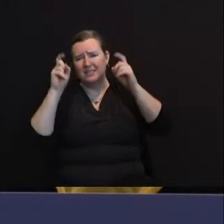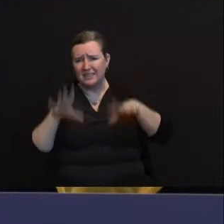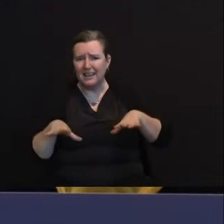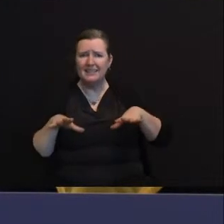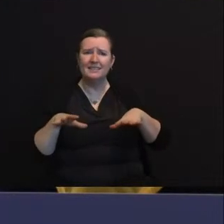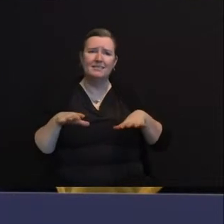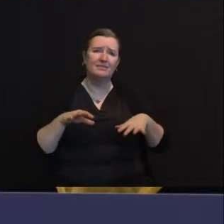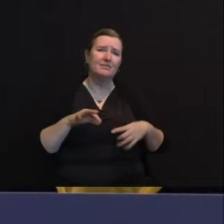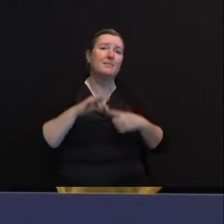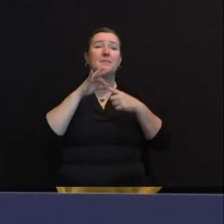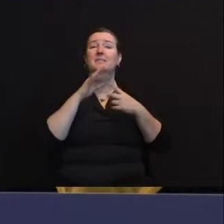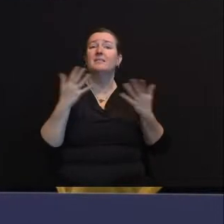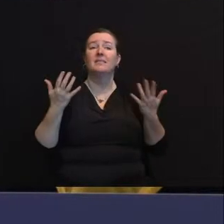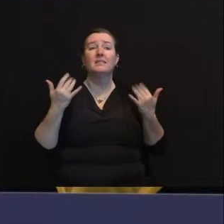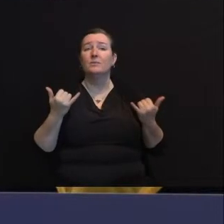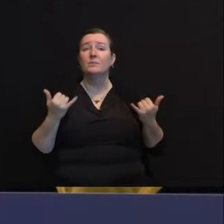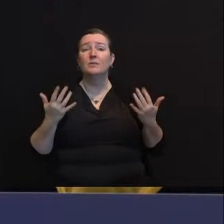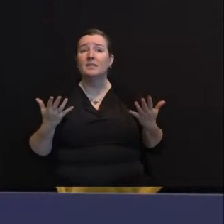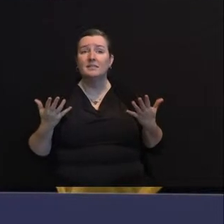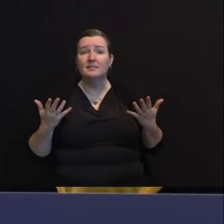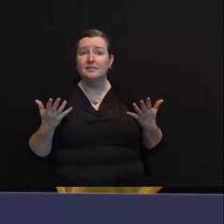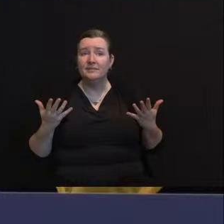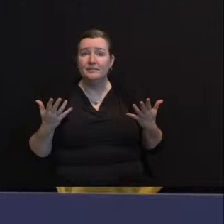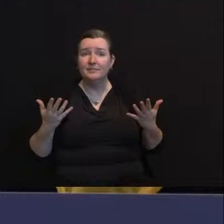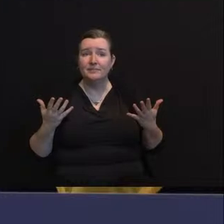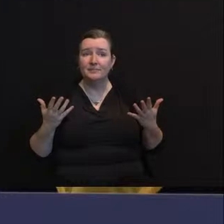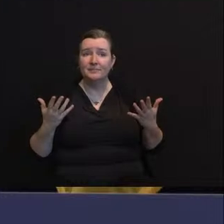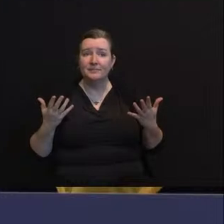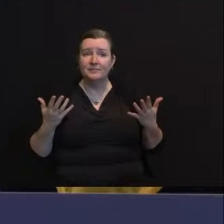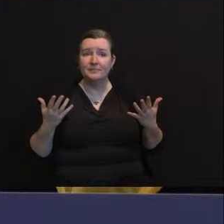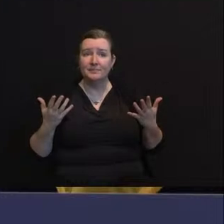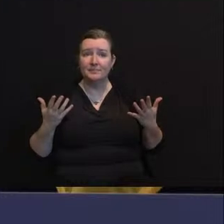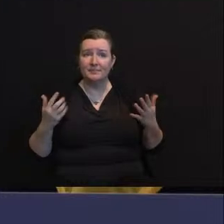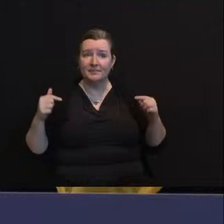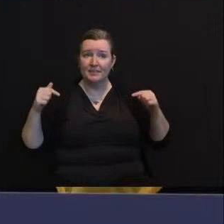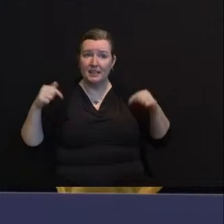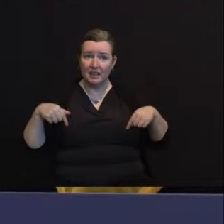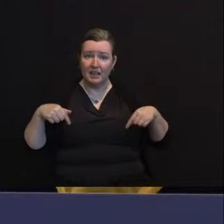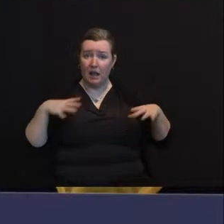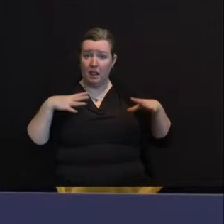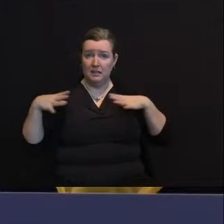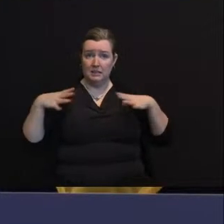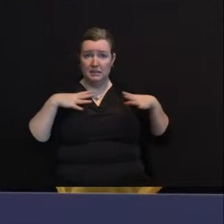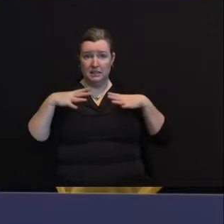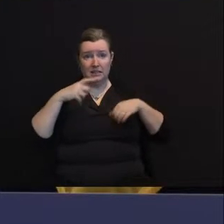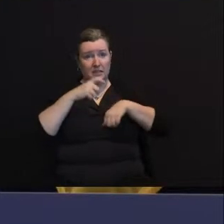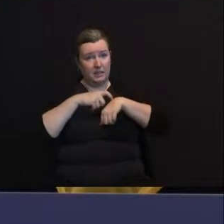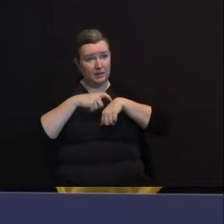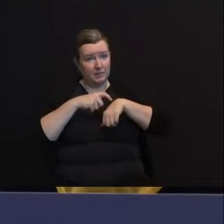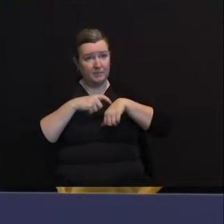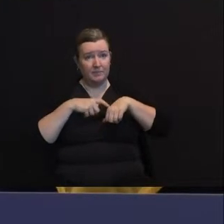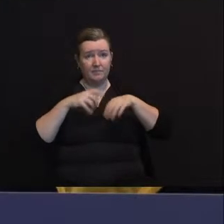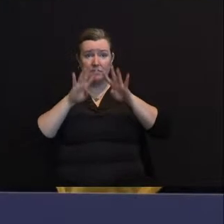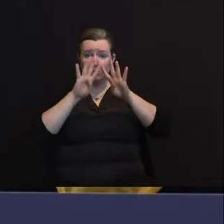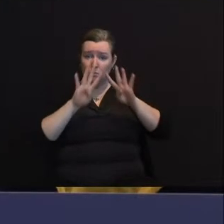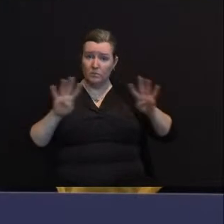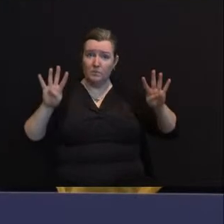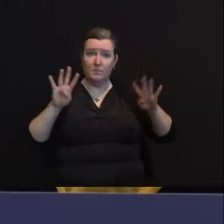right now, Dave, these cannot be normal holidays. There's just no way they can be normal